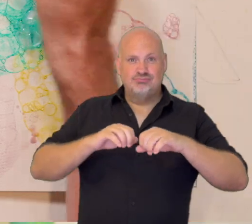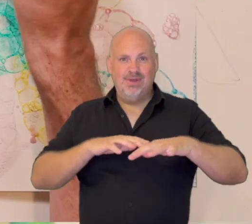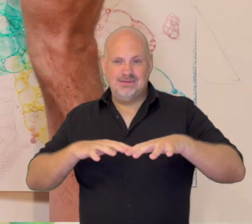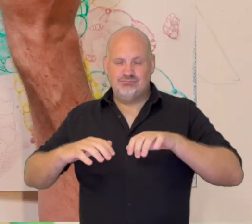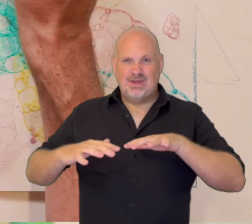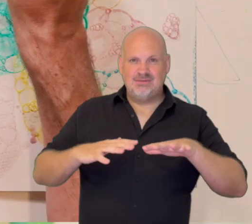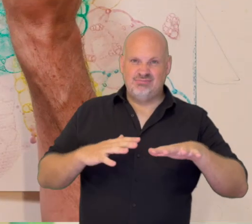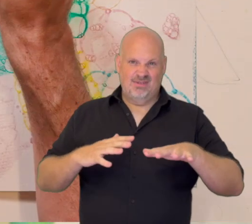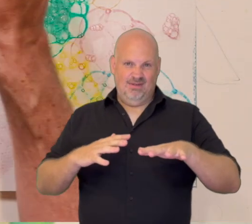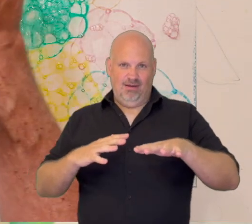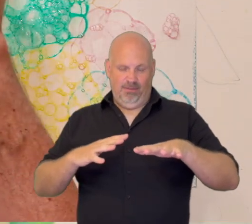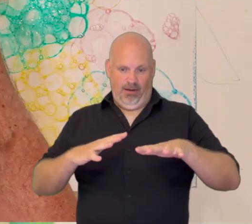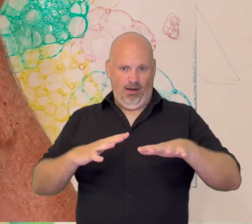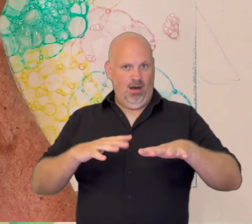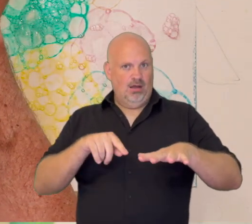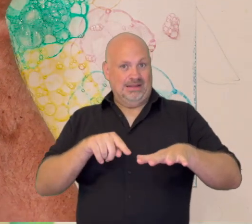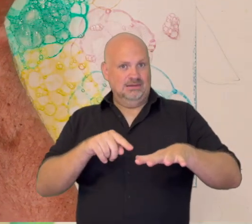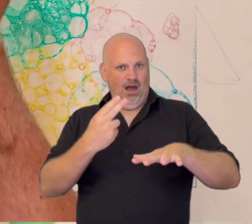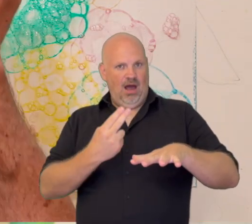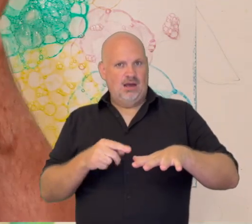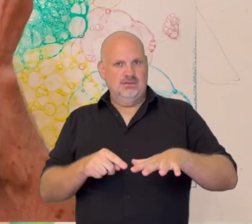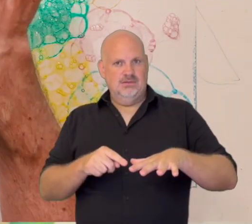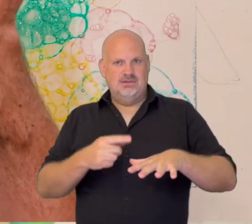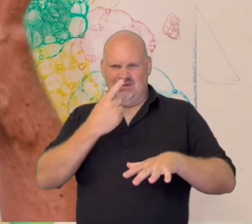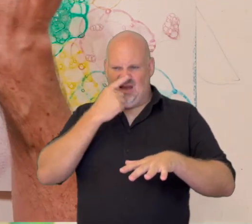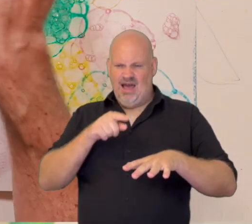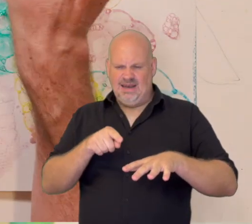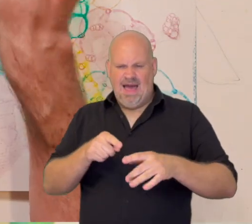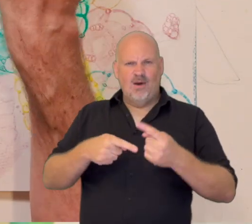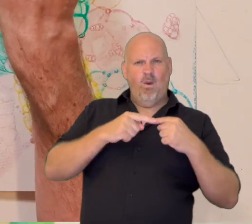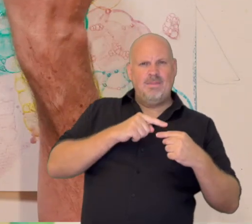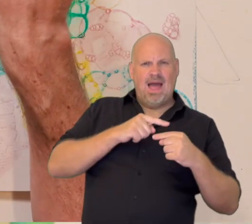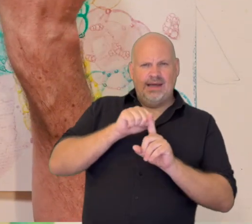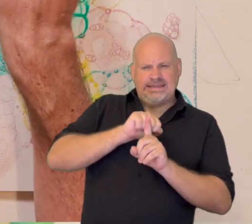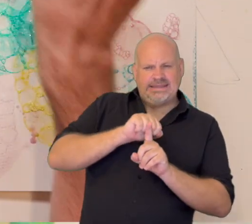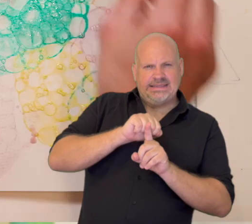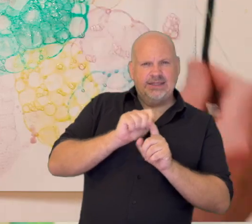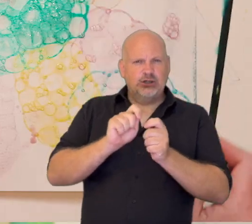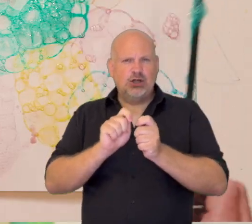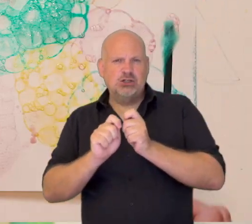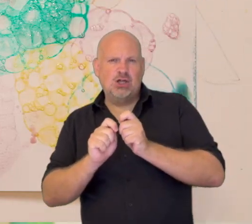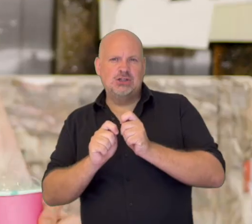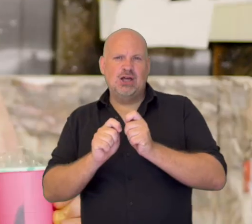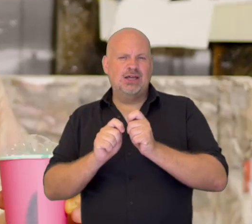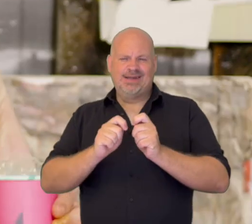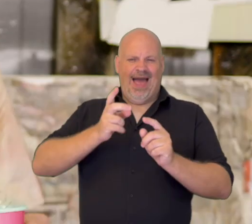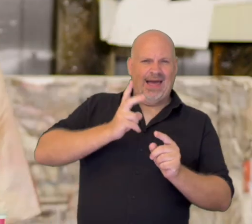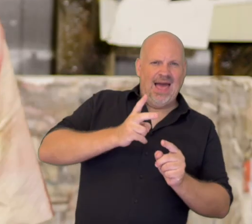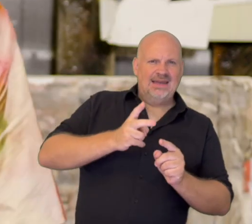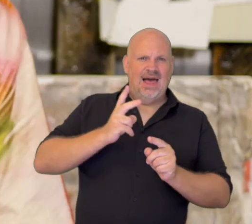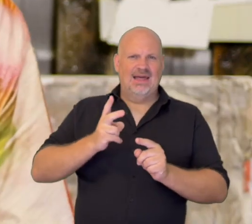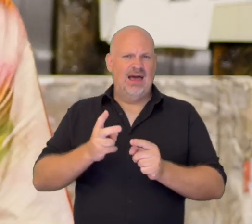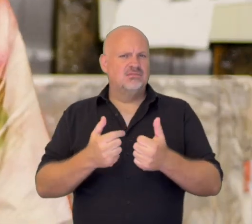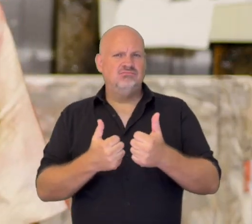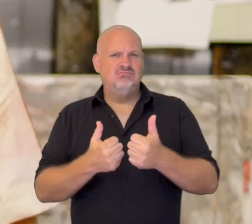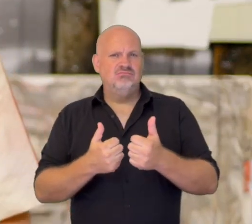but again, we're making art, so we can always go back and we can always rework and you can always rebuild. I think in every